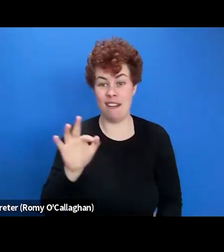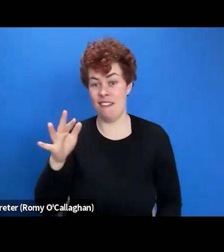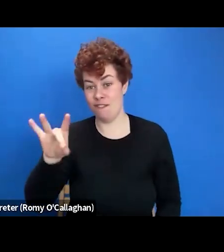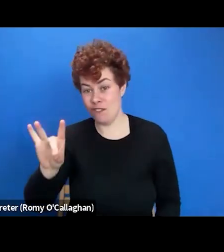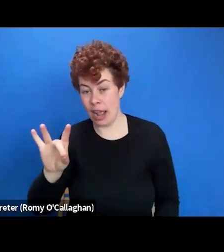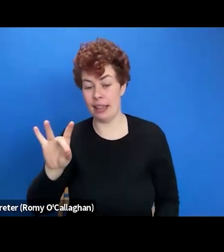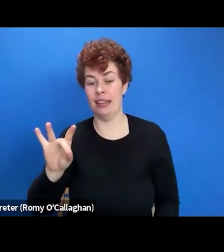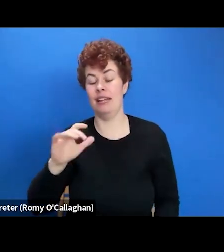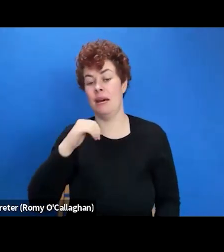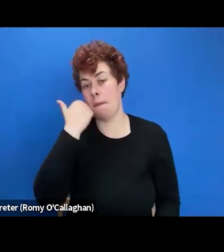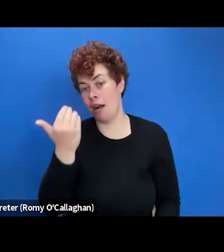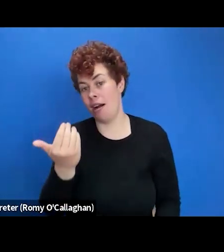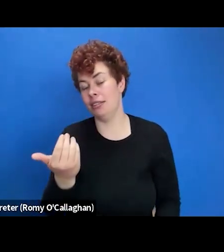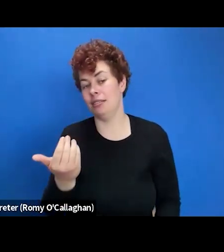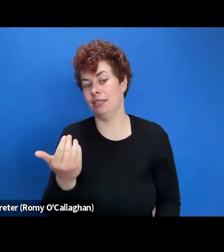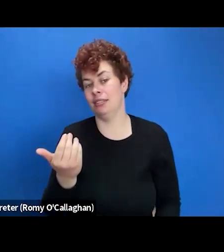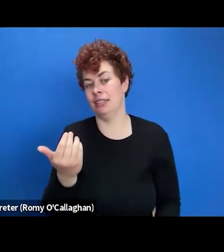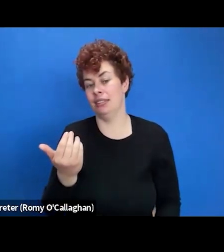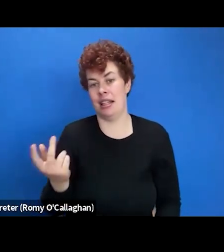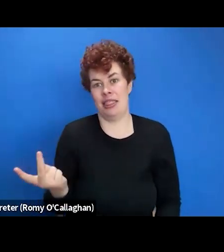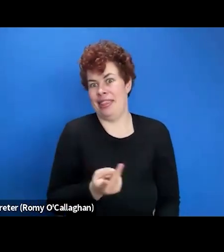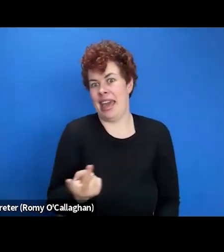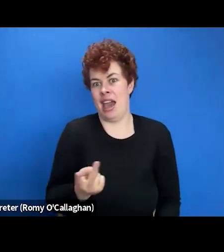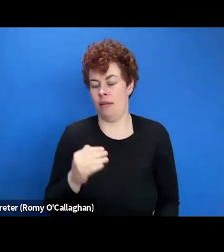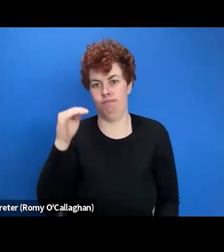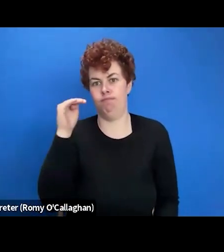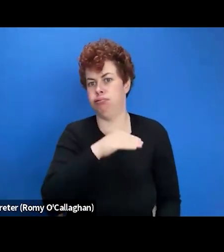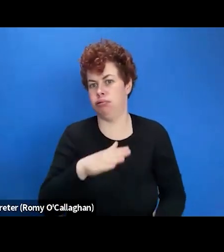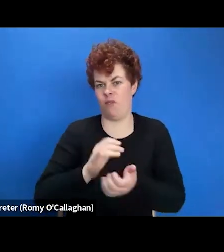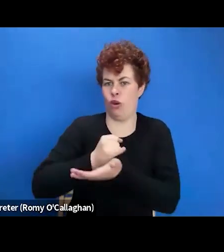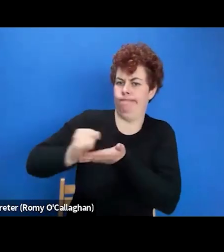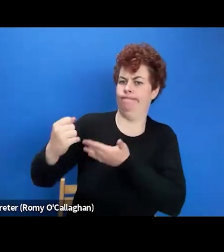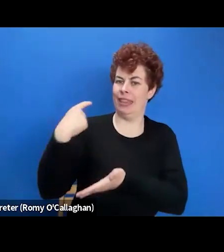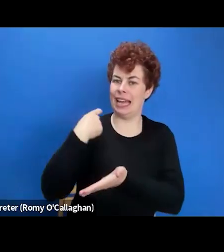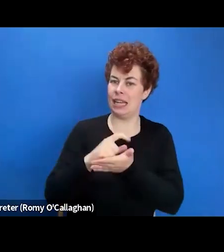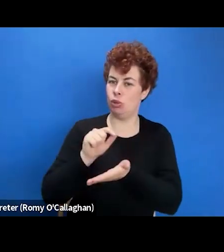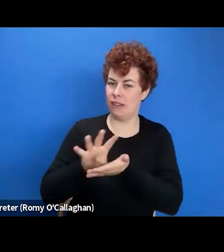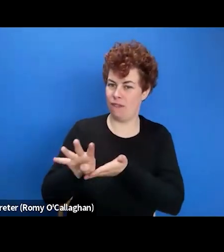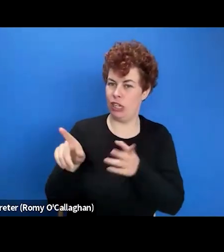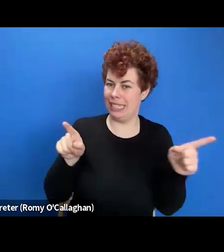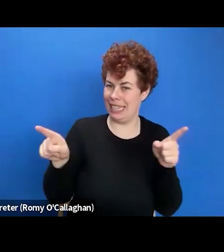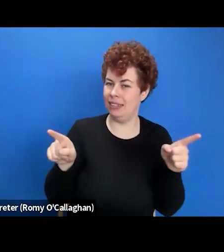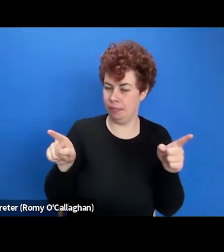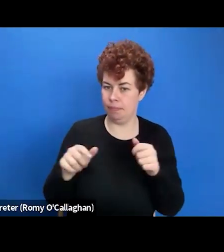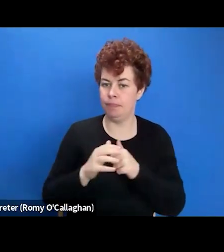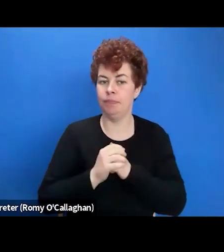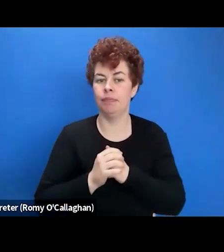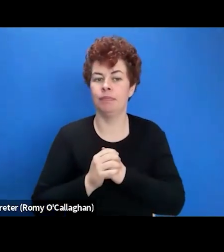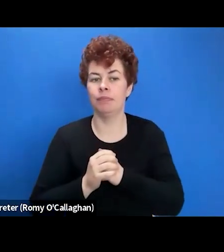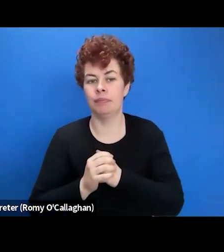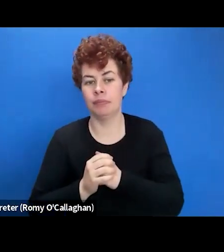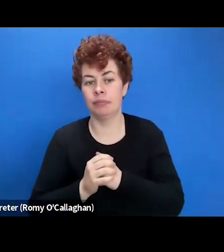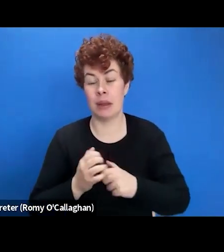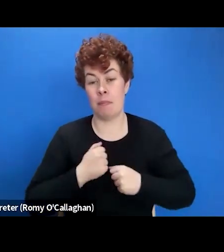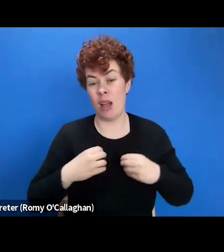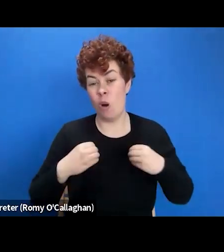was they're just so important in terms of the boycott that happened around that time. And in my own